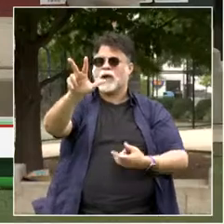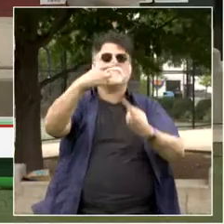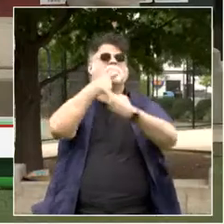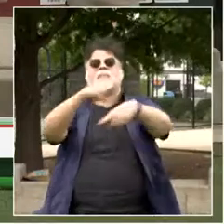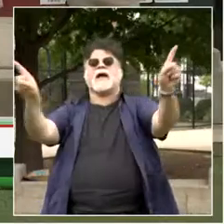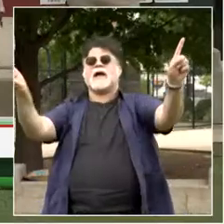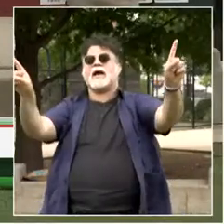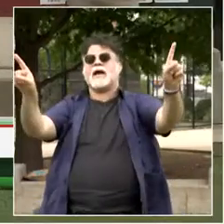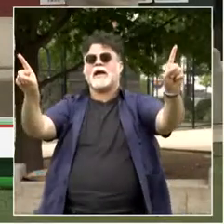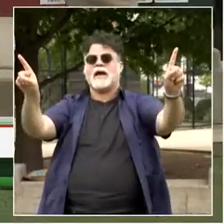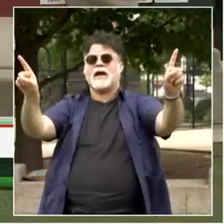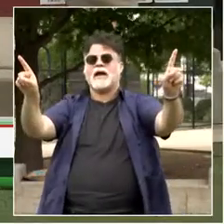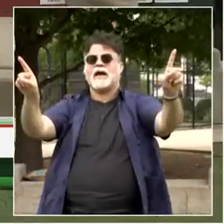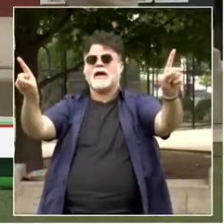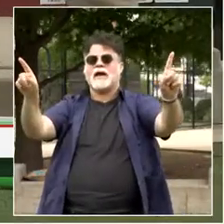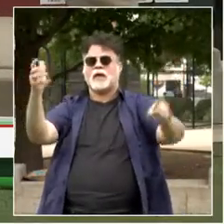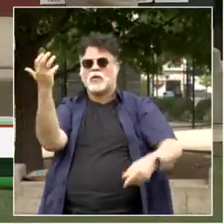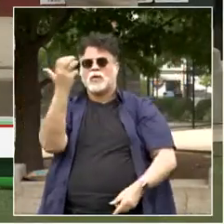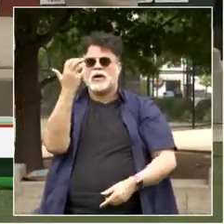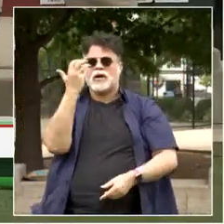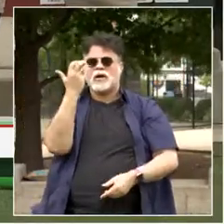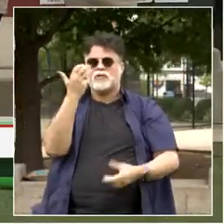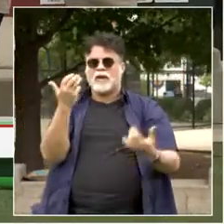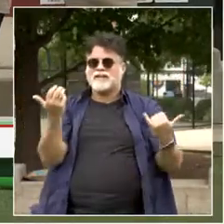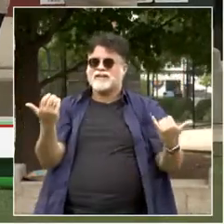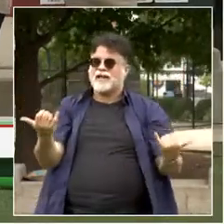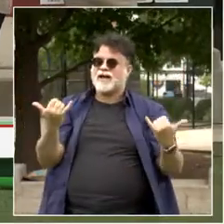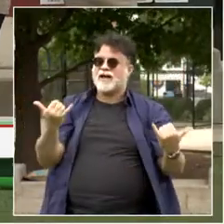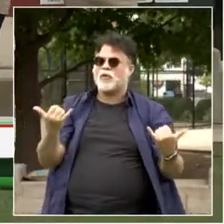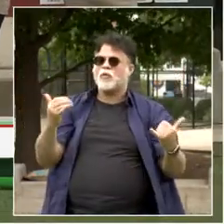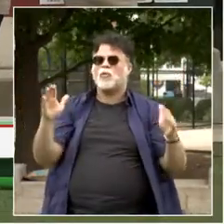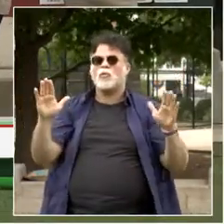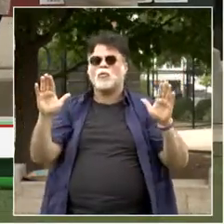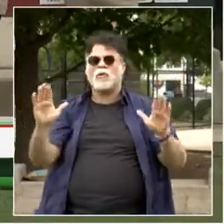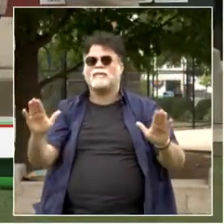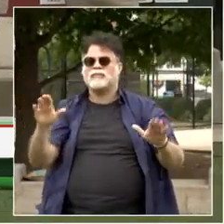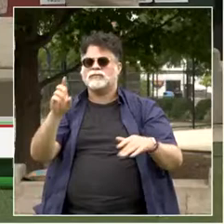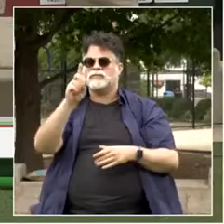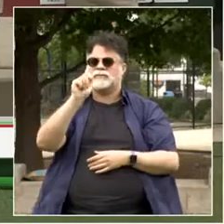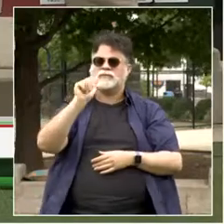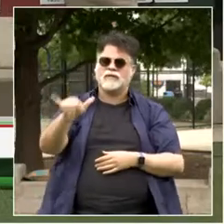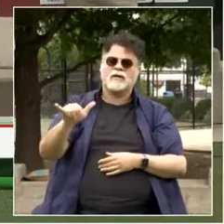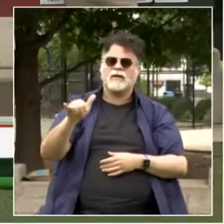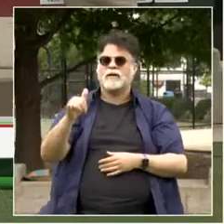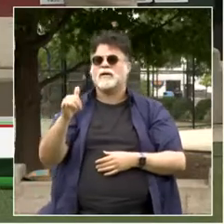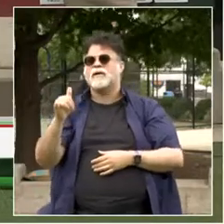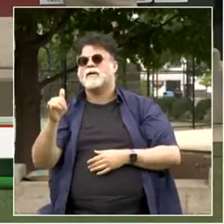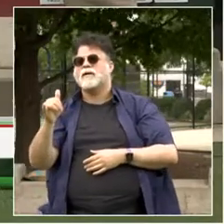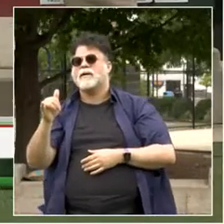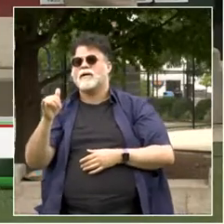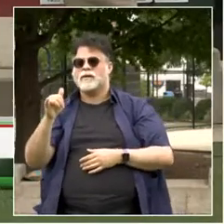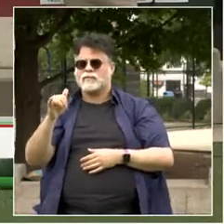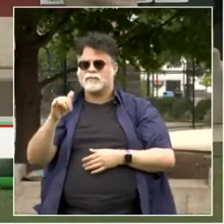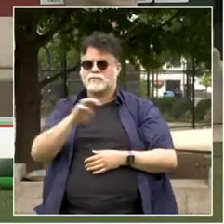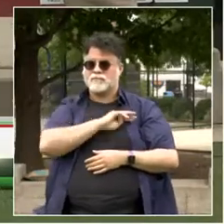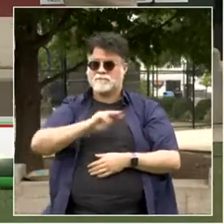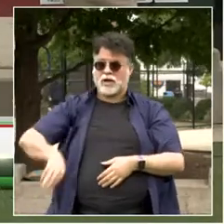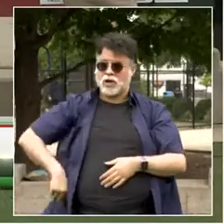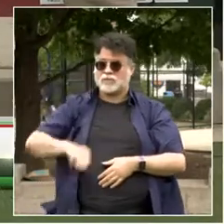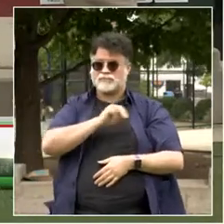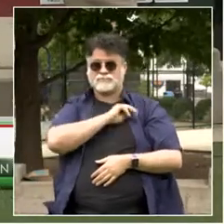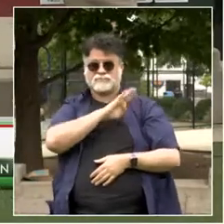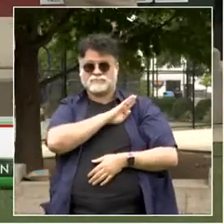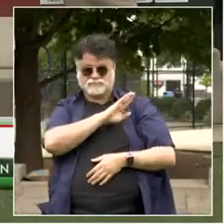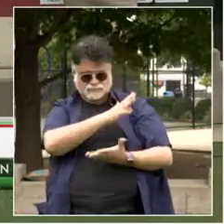This is a great day, and it took so many folks to get us here. So I want to start by thanking the mayor, Councilmember Pinto, Director Anderson, and